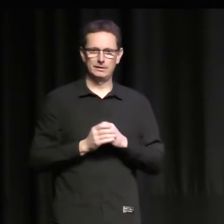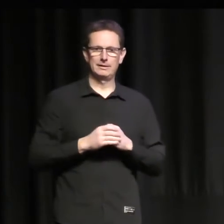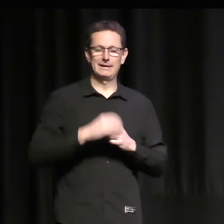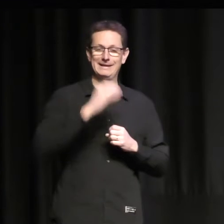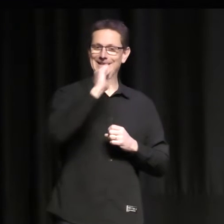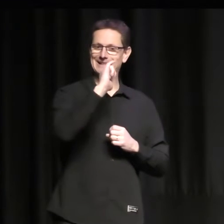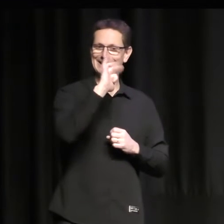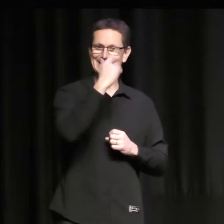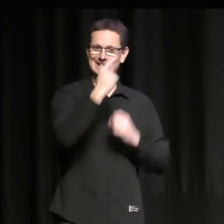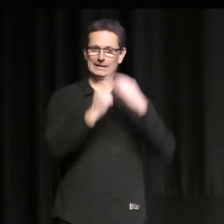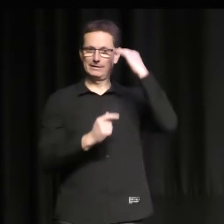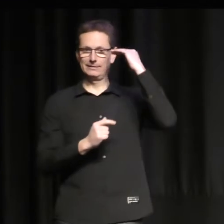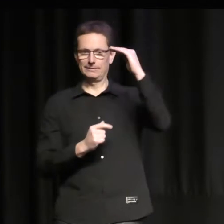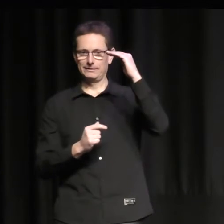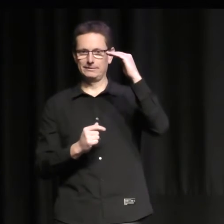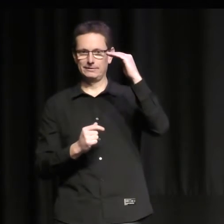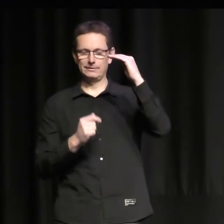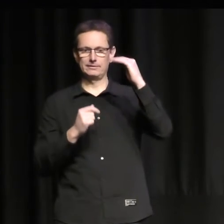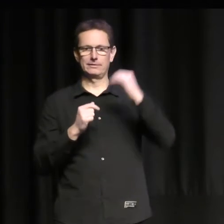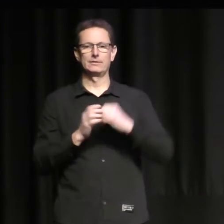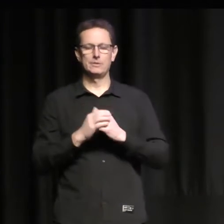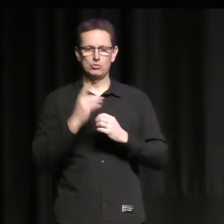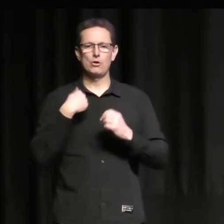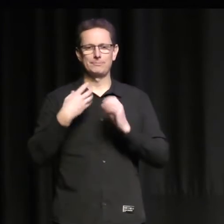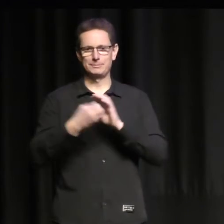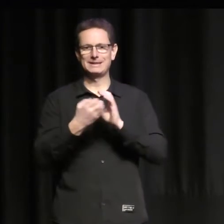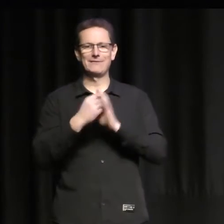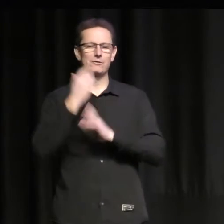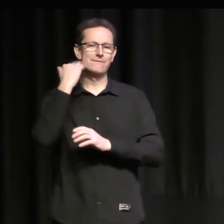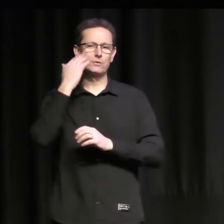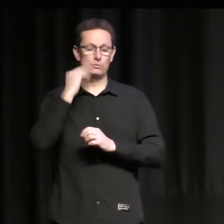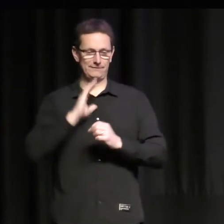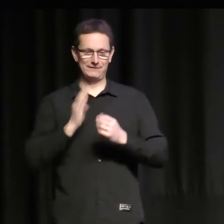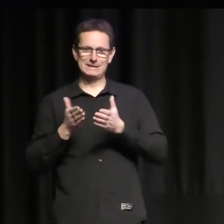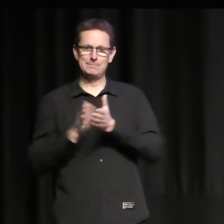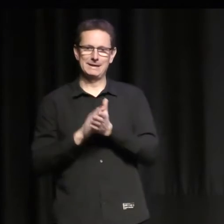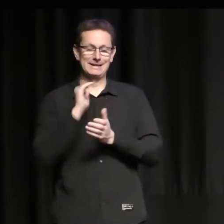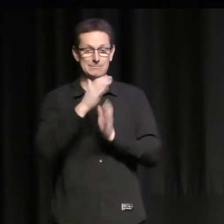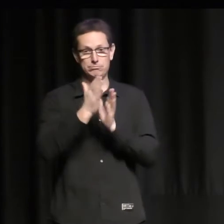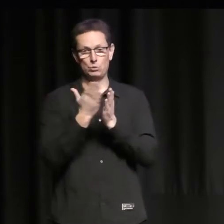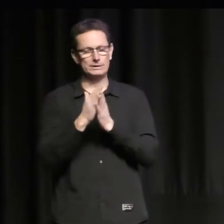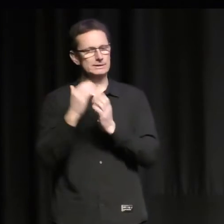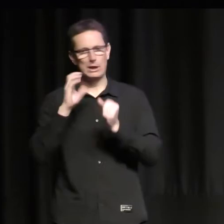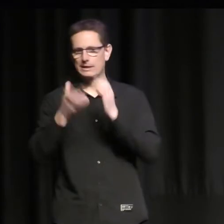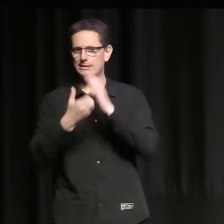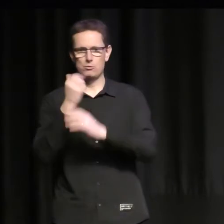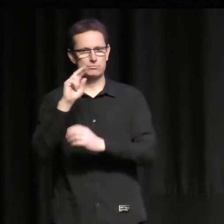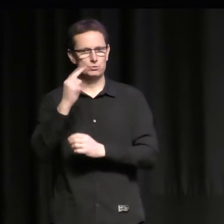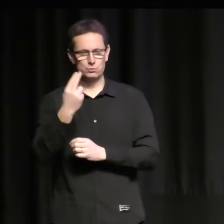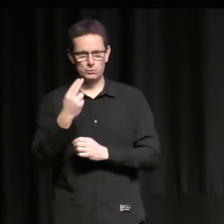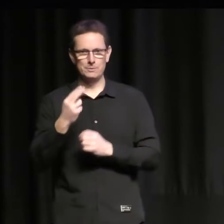elite. I've described these before. They're described in the book, so I won't go into those now.